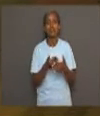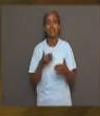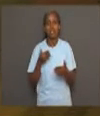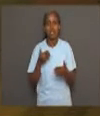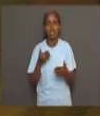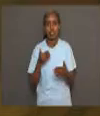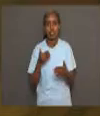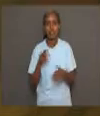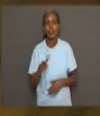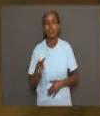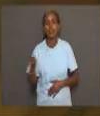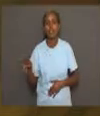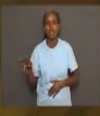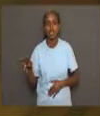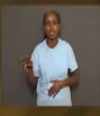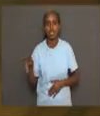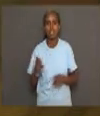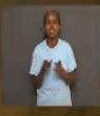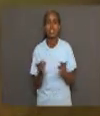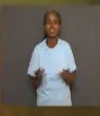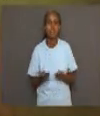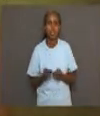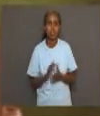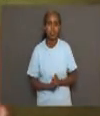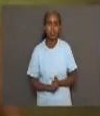subtraction of vectors in space.